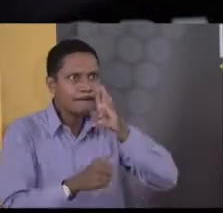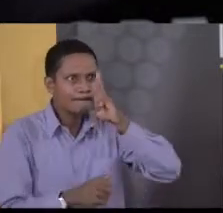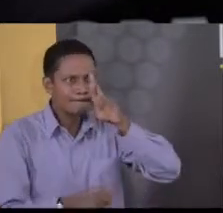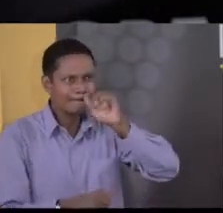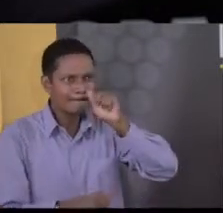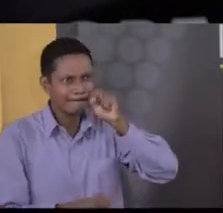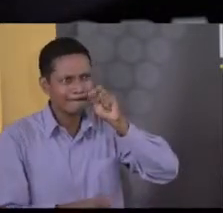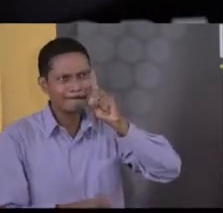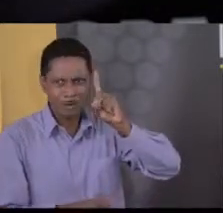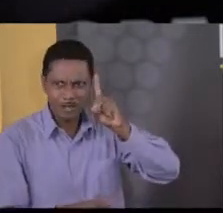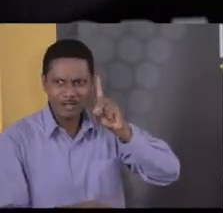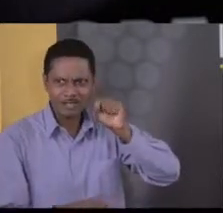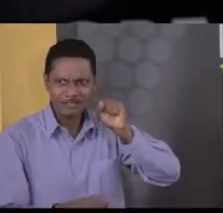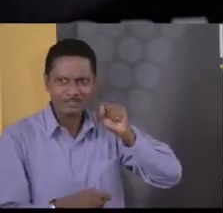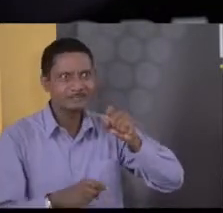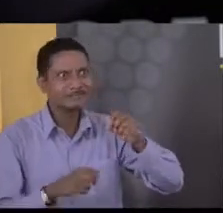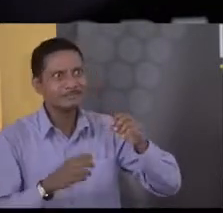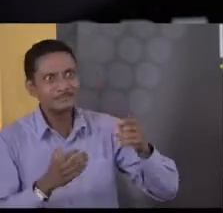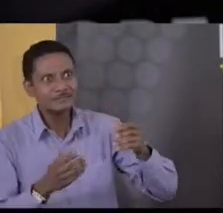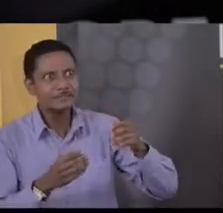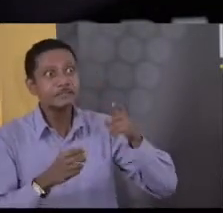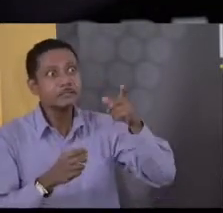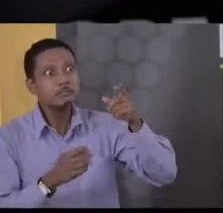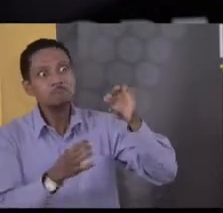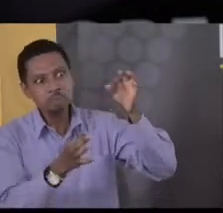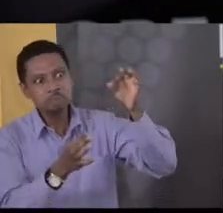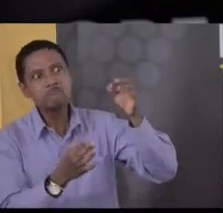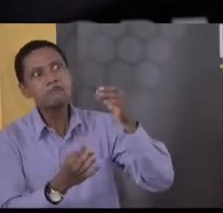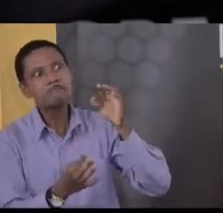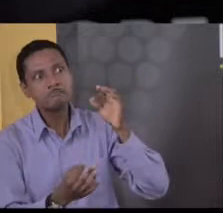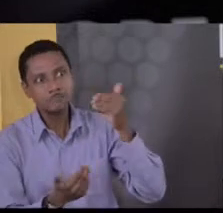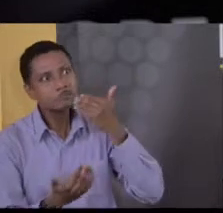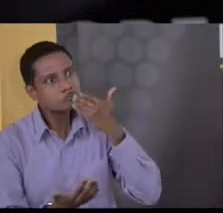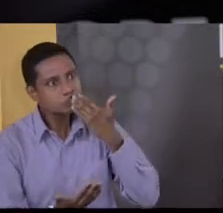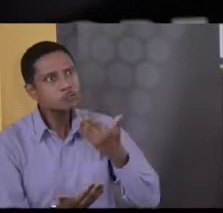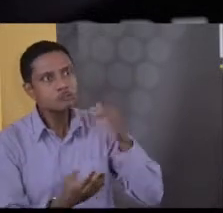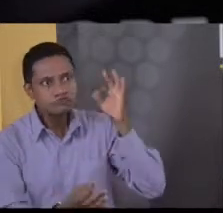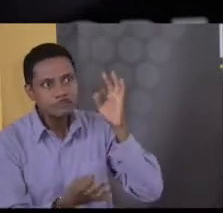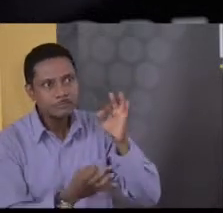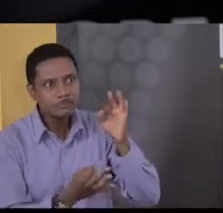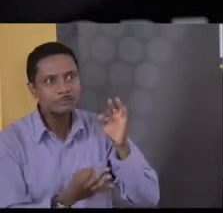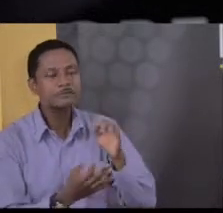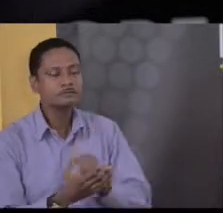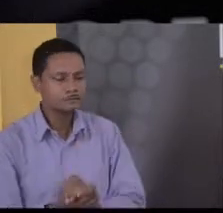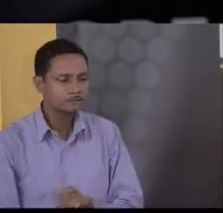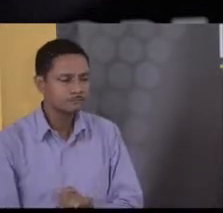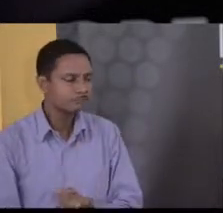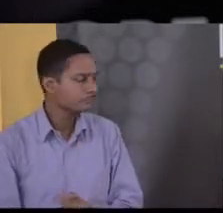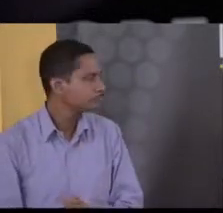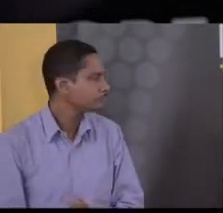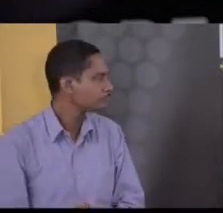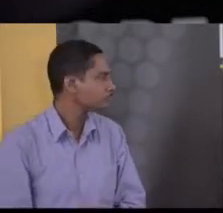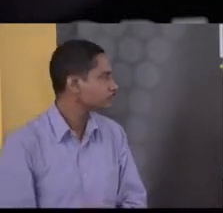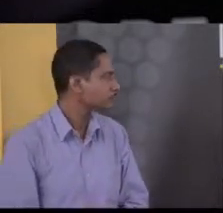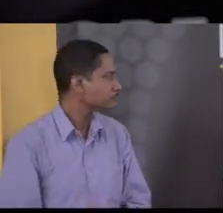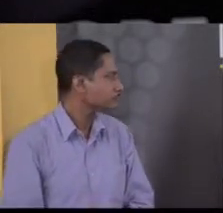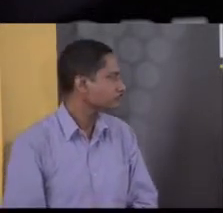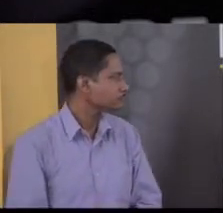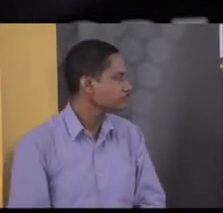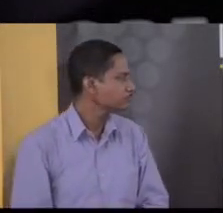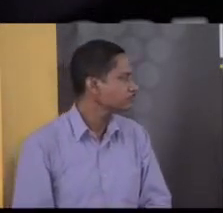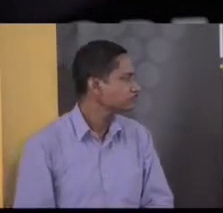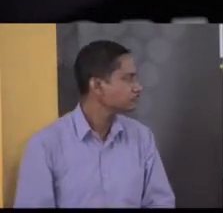your you want to be able to sell your garments. You don't want to produce things that are so over the